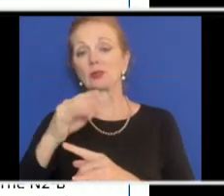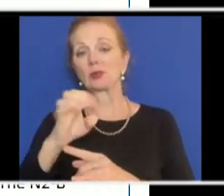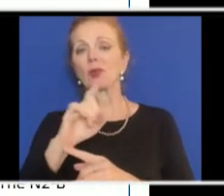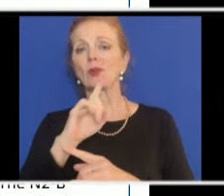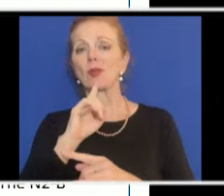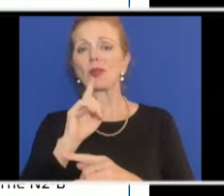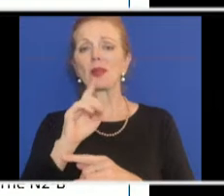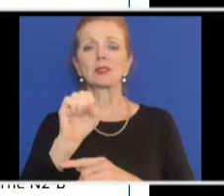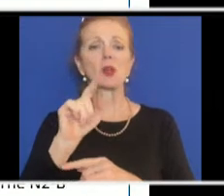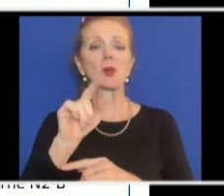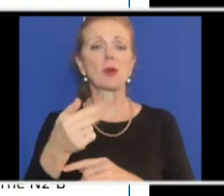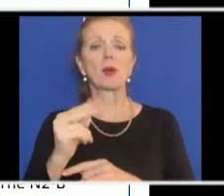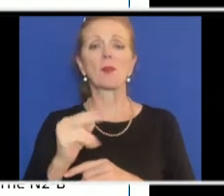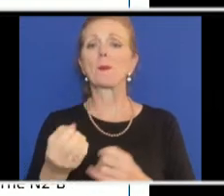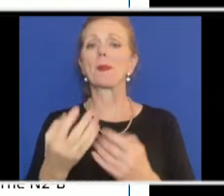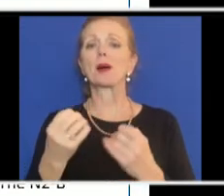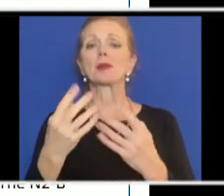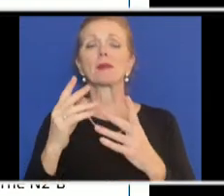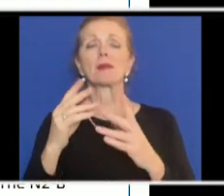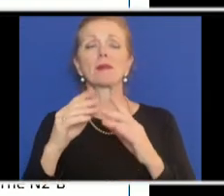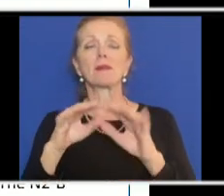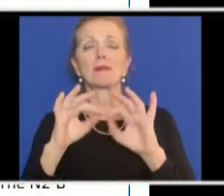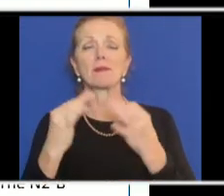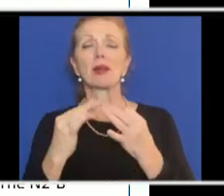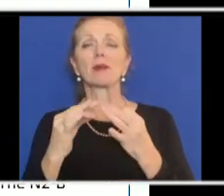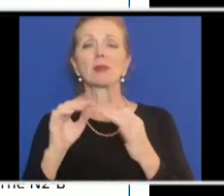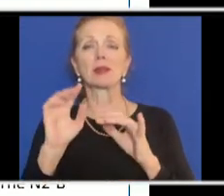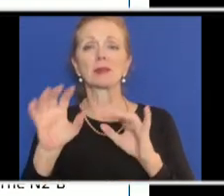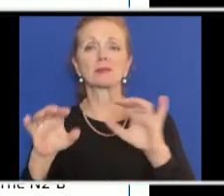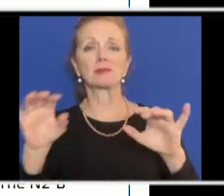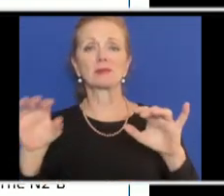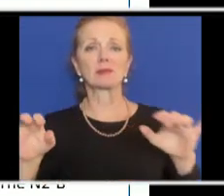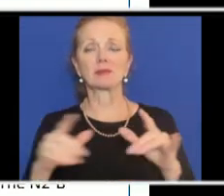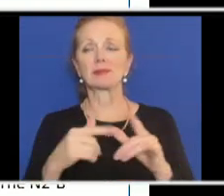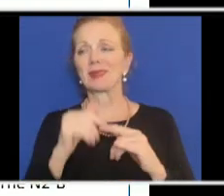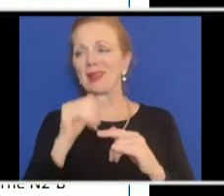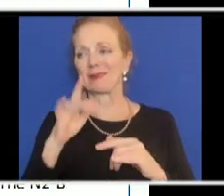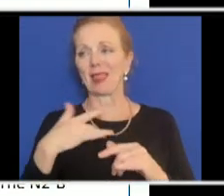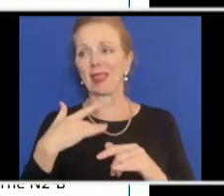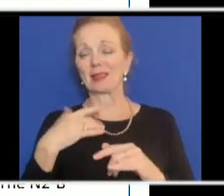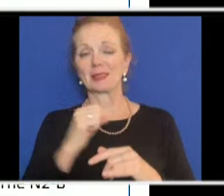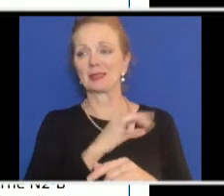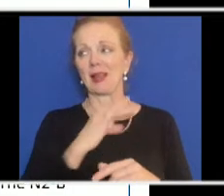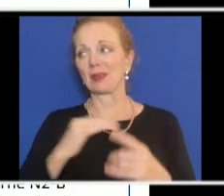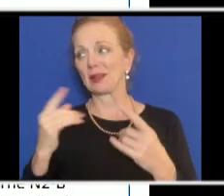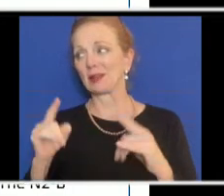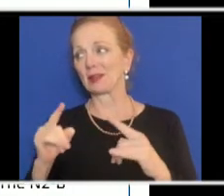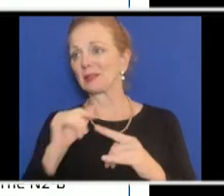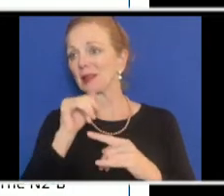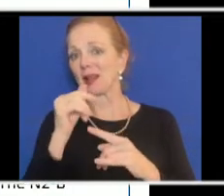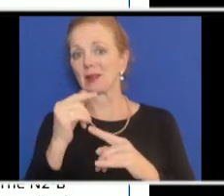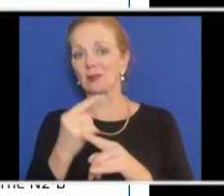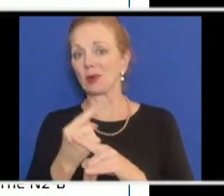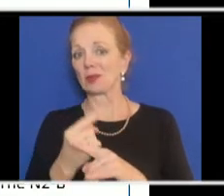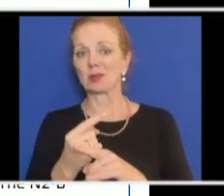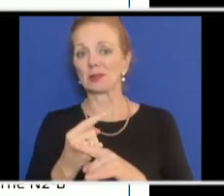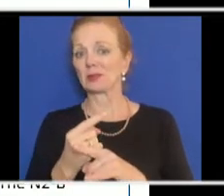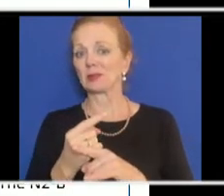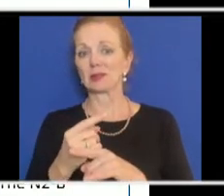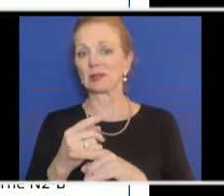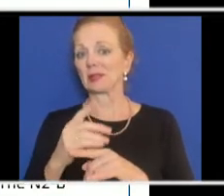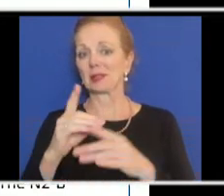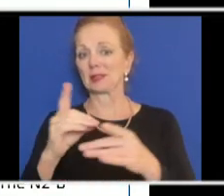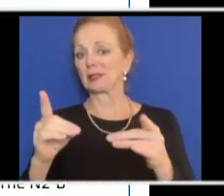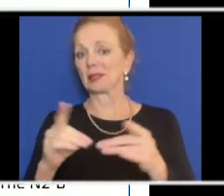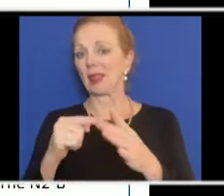multi-family zoning category and we did not feel and I believe the staff agrees is really an appropriate zoning district for